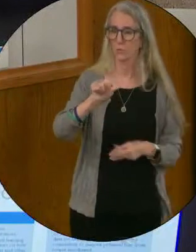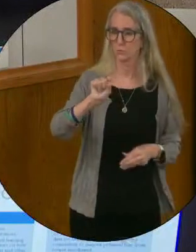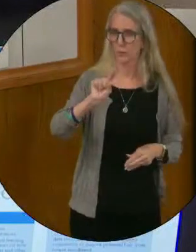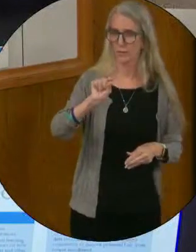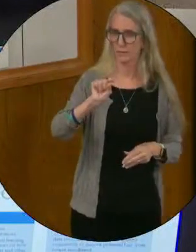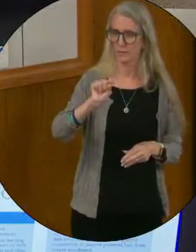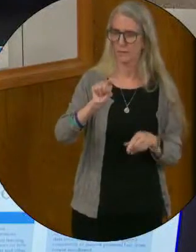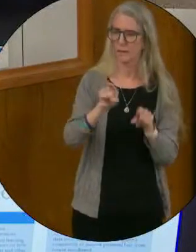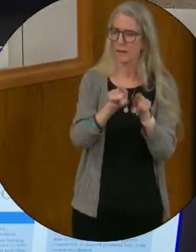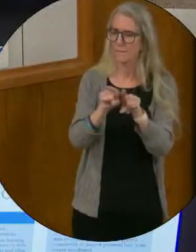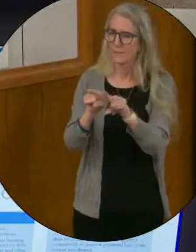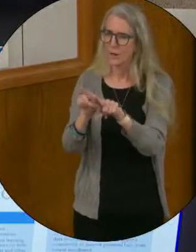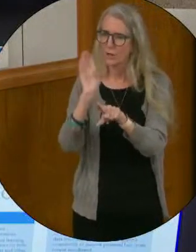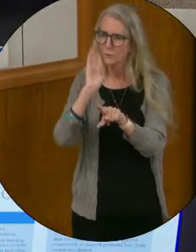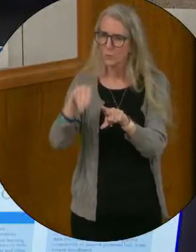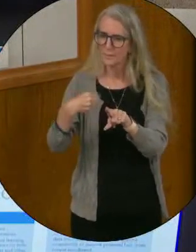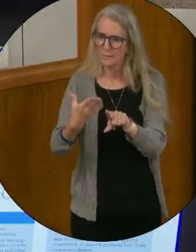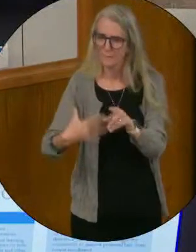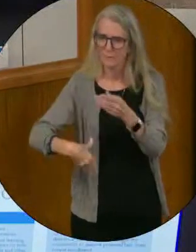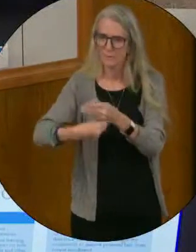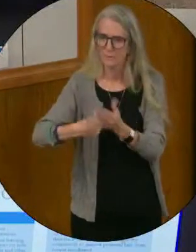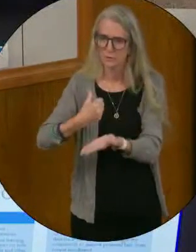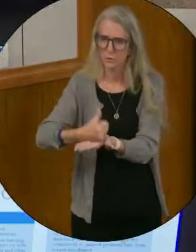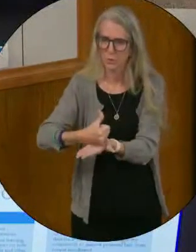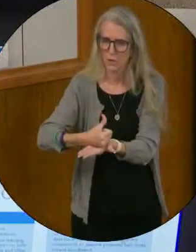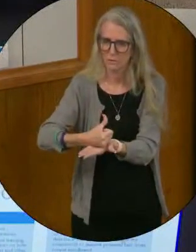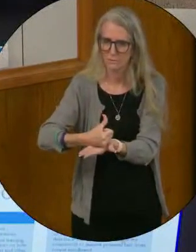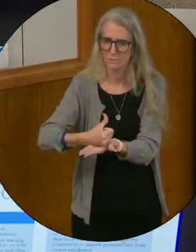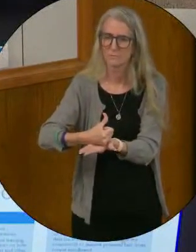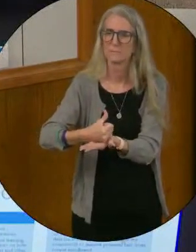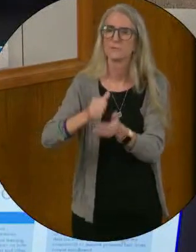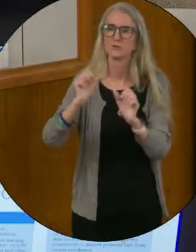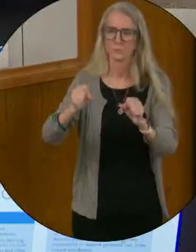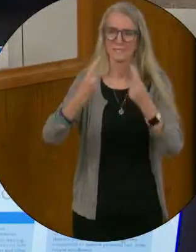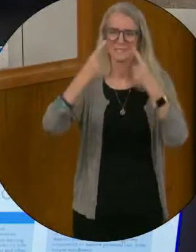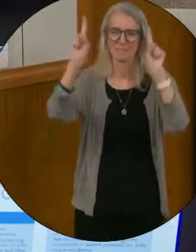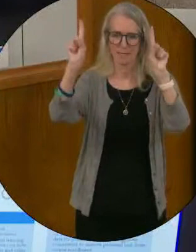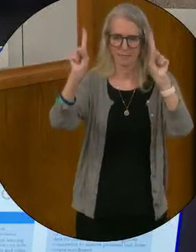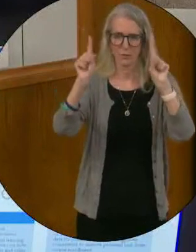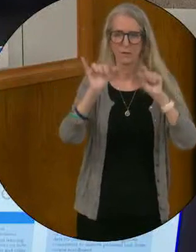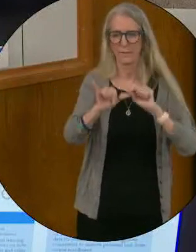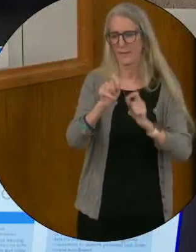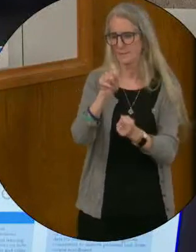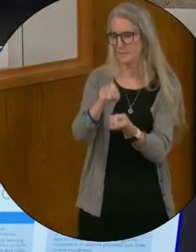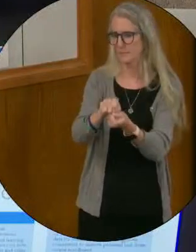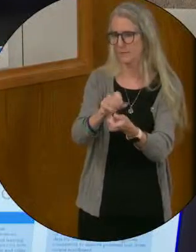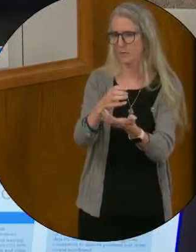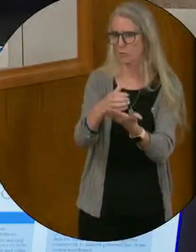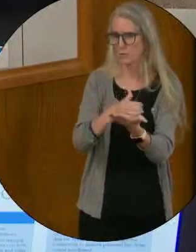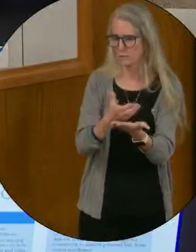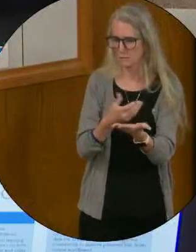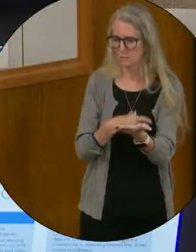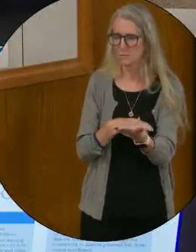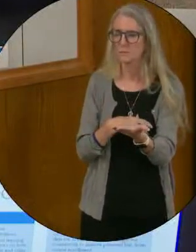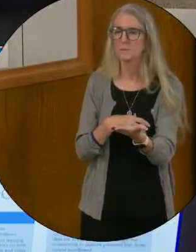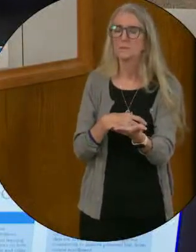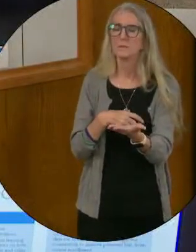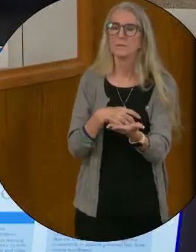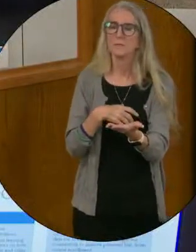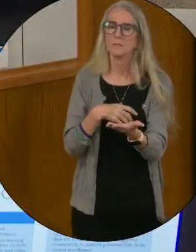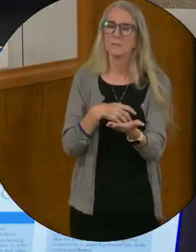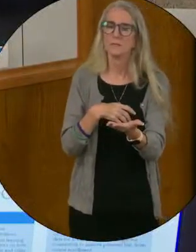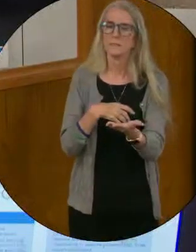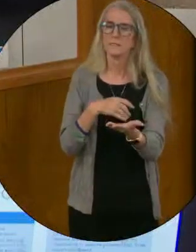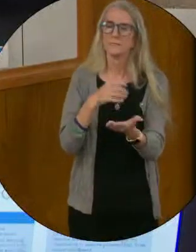be given those extra supports in order to be successful in that particular course. So it's